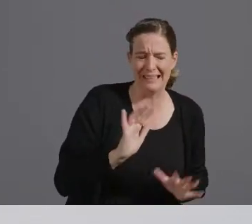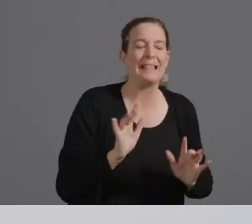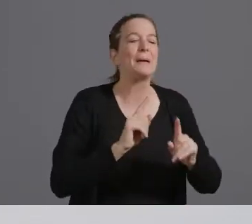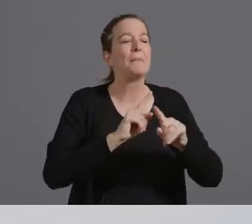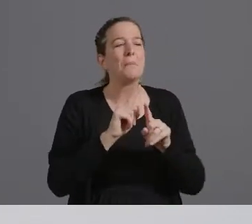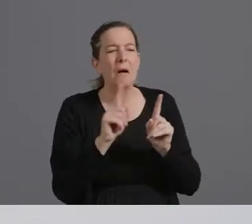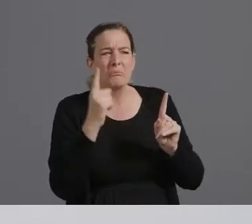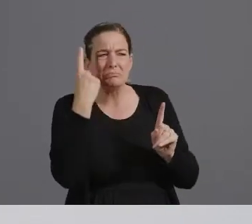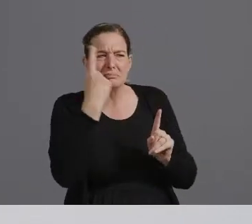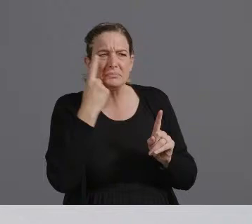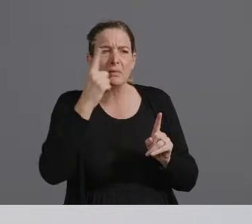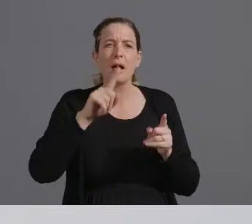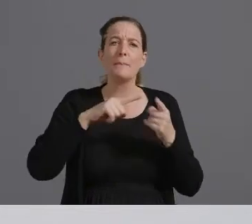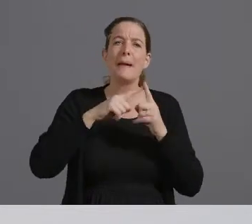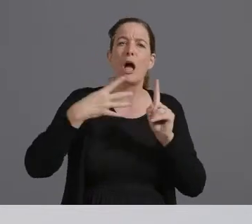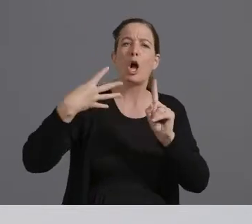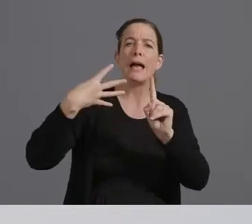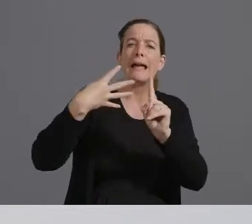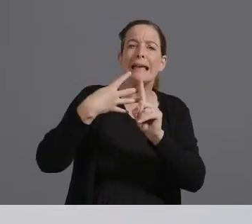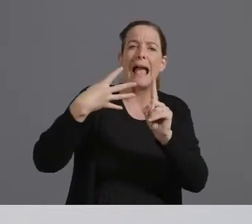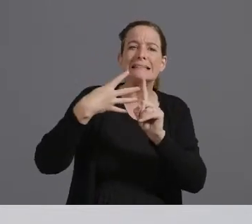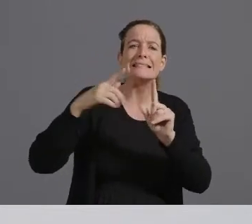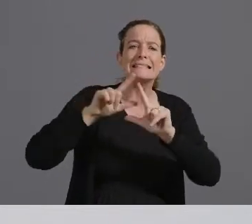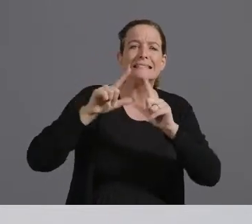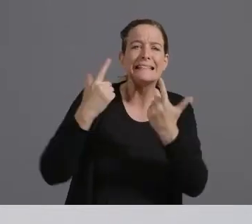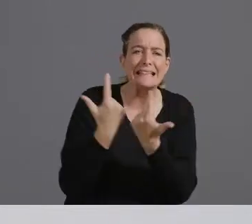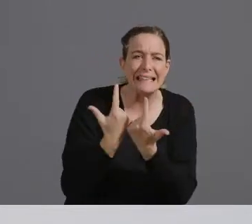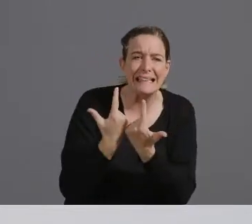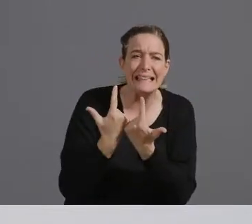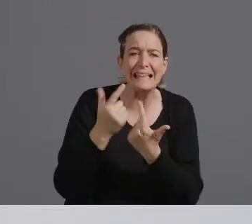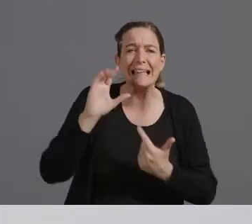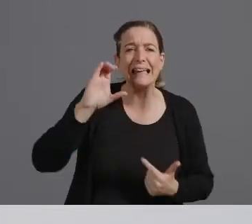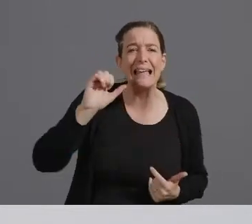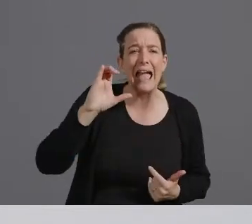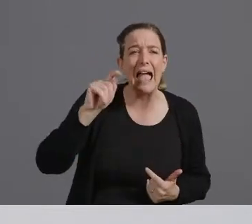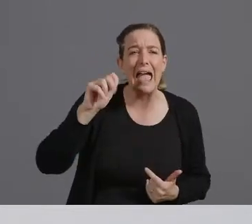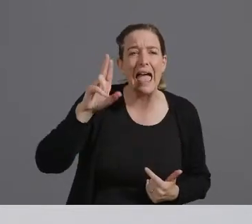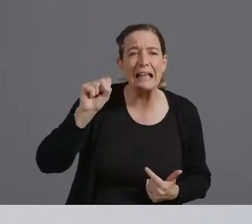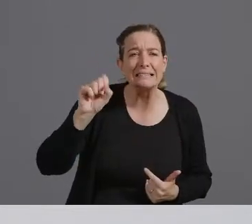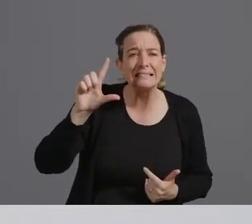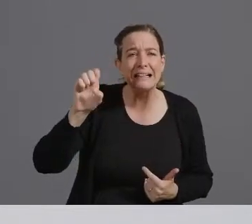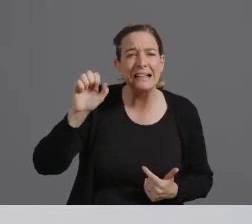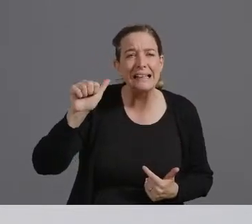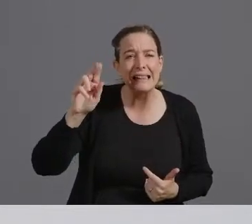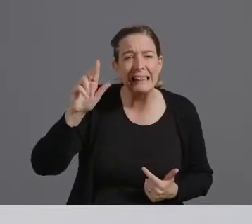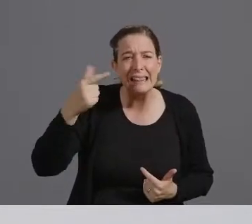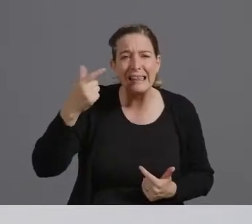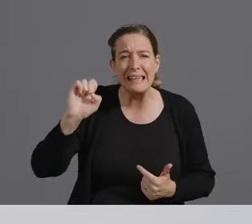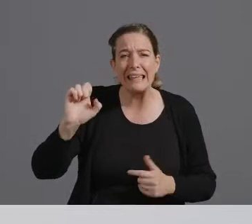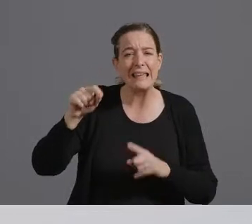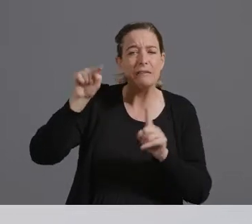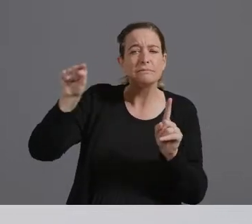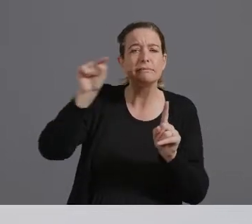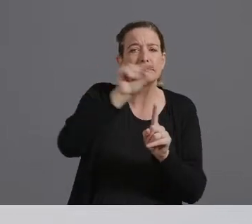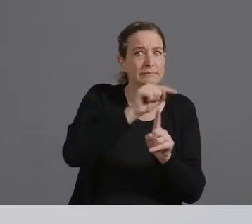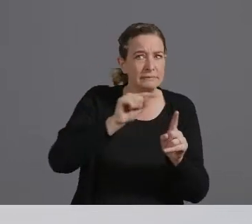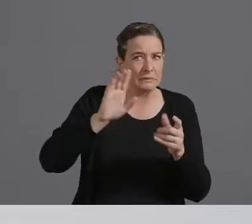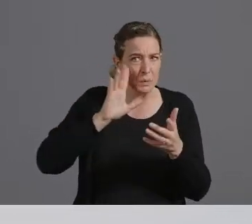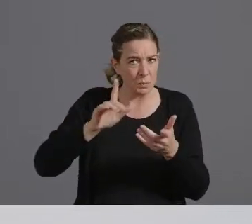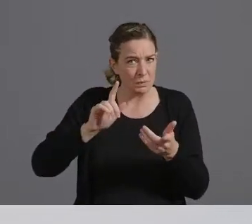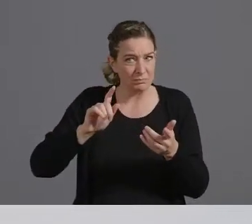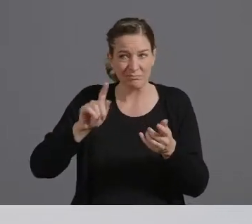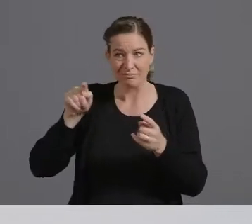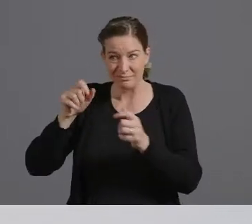the Cactus League and other pro sport events, those have been happening even before this executive order. So what exactly does this change for